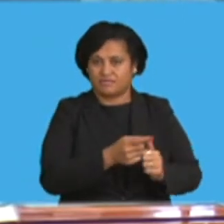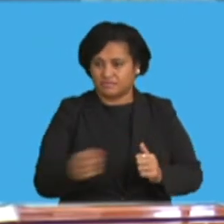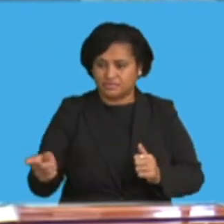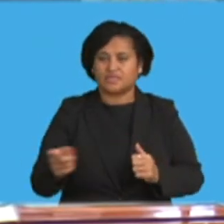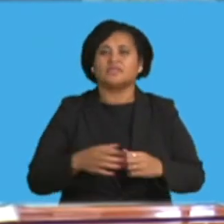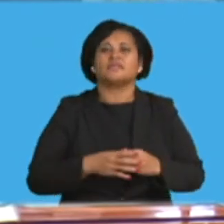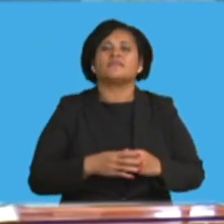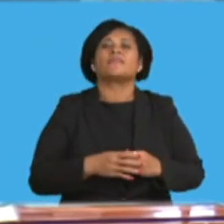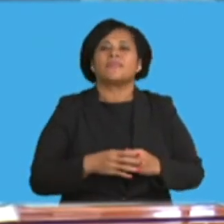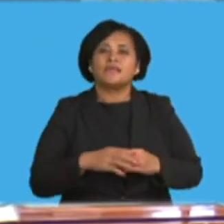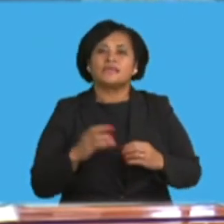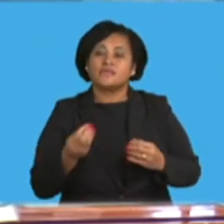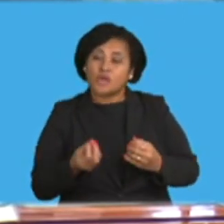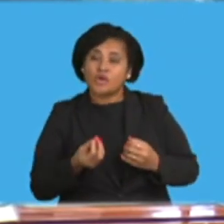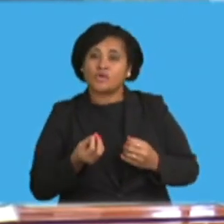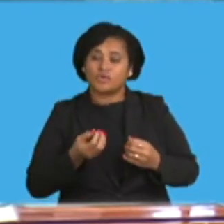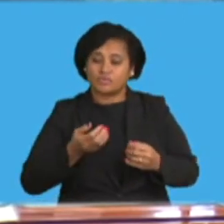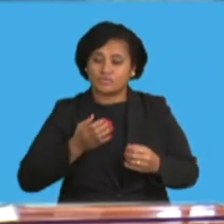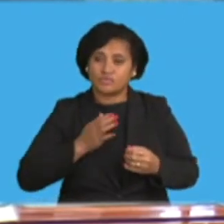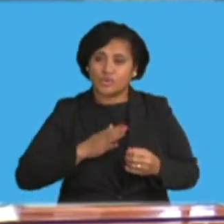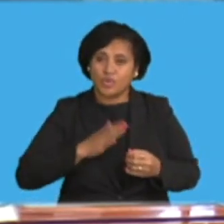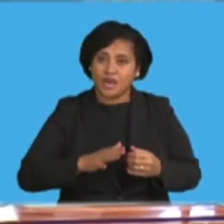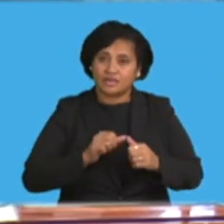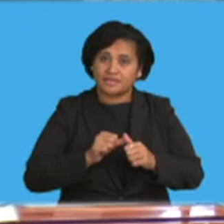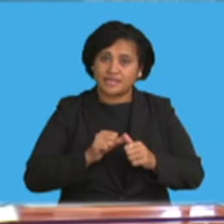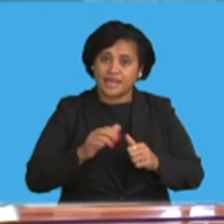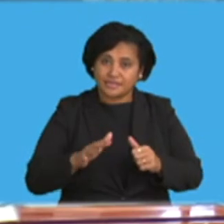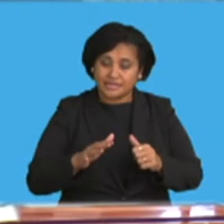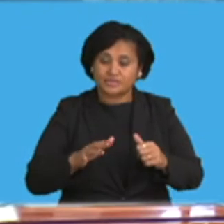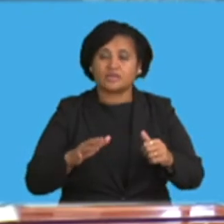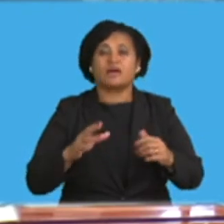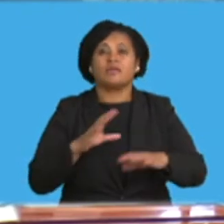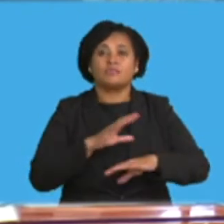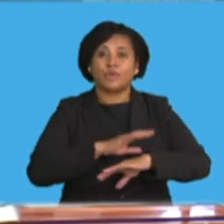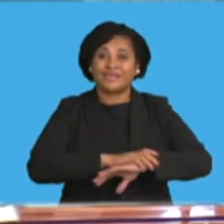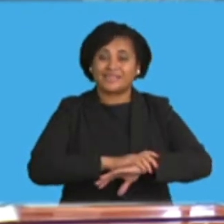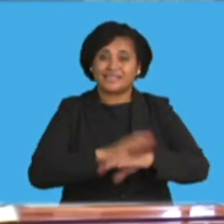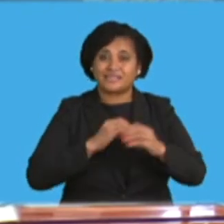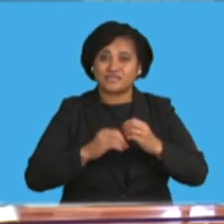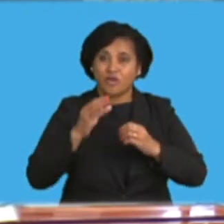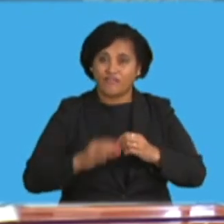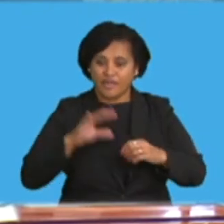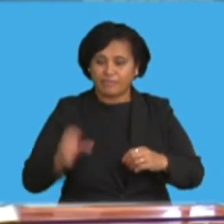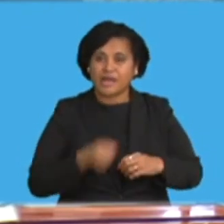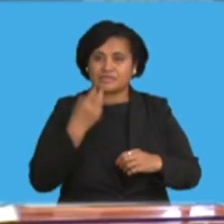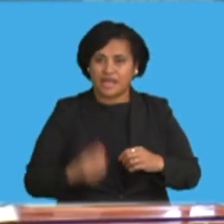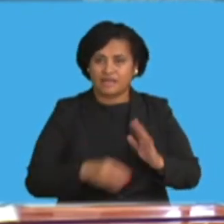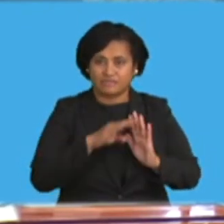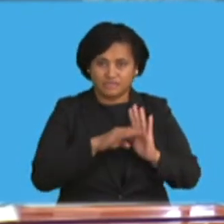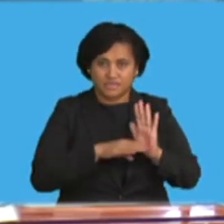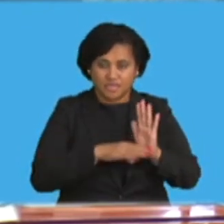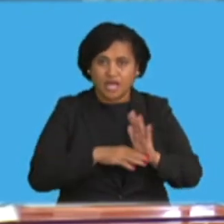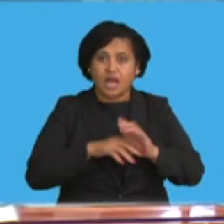excellence. Complete police officers equipped with tools of trade, that is